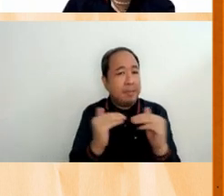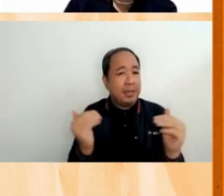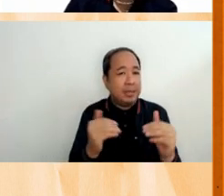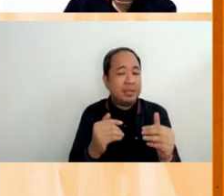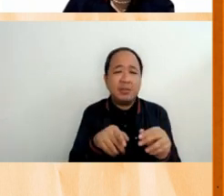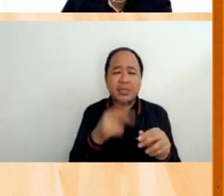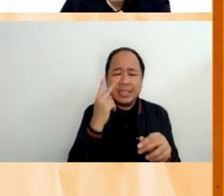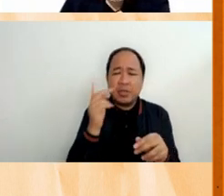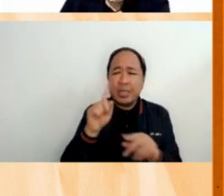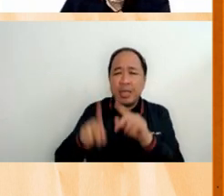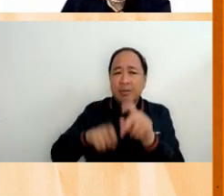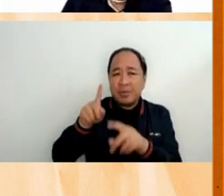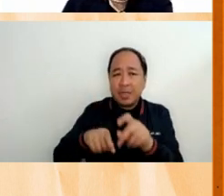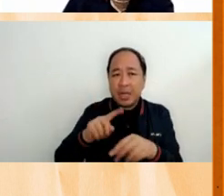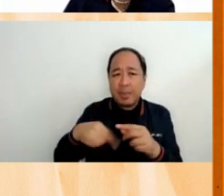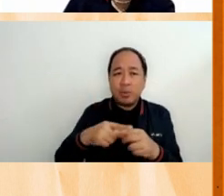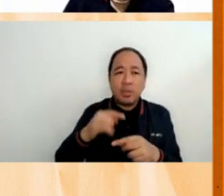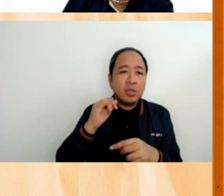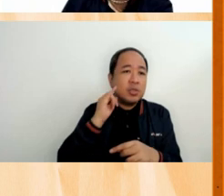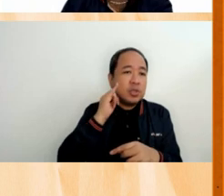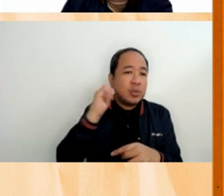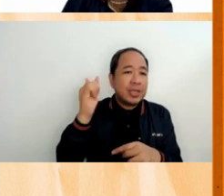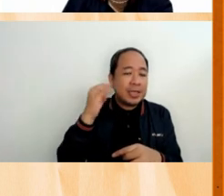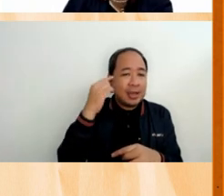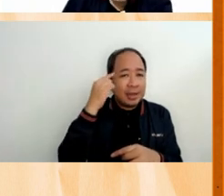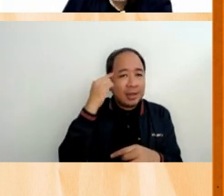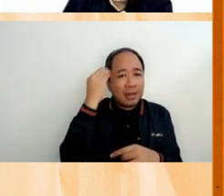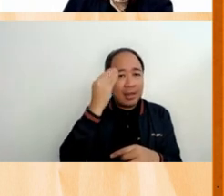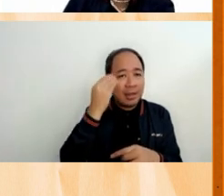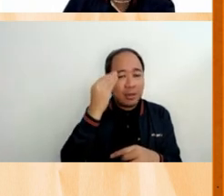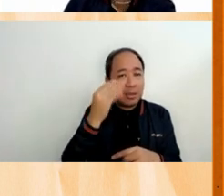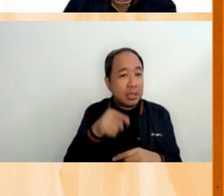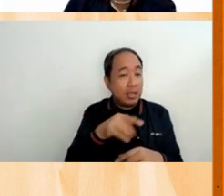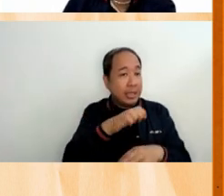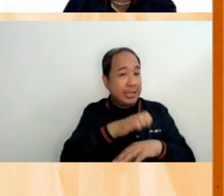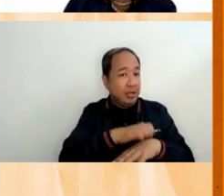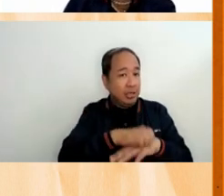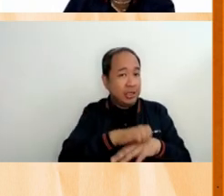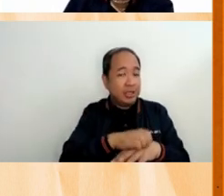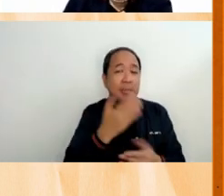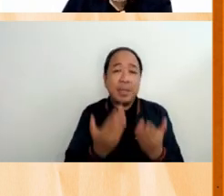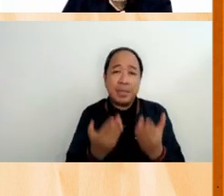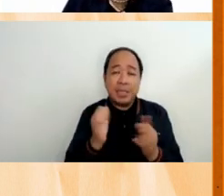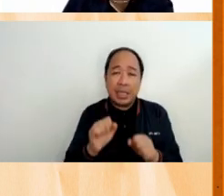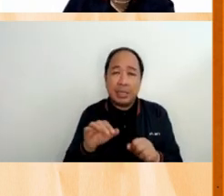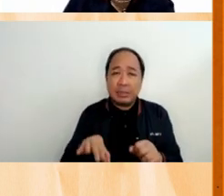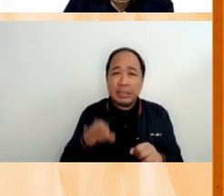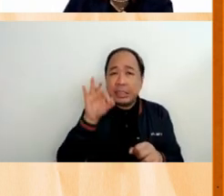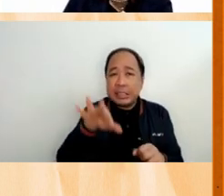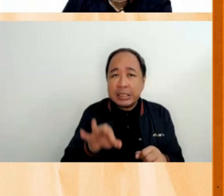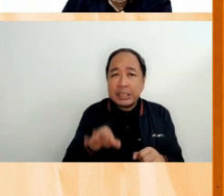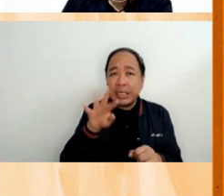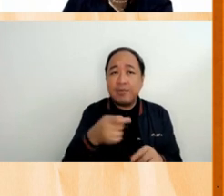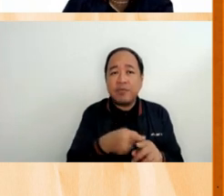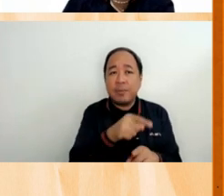from this website. It tells us on how to listen, how to listen without judgment, and